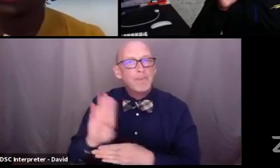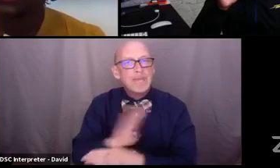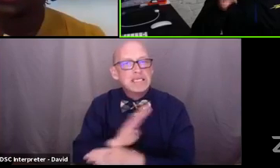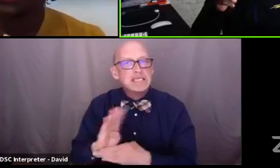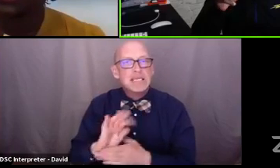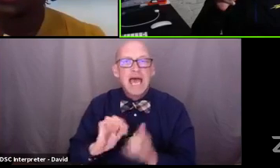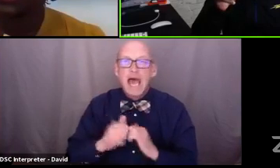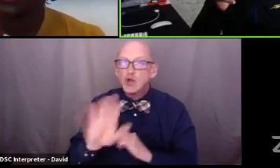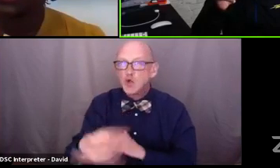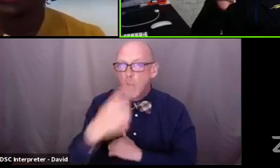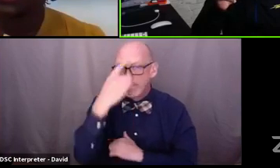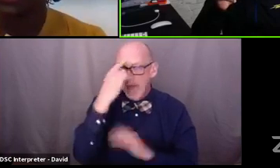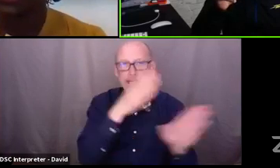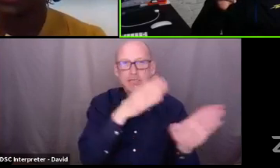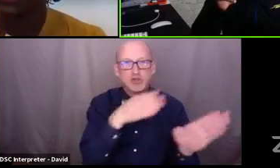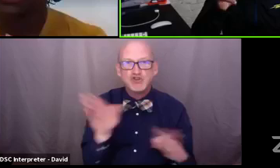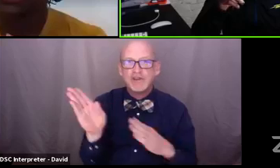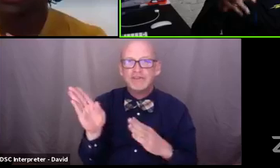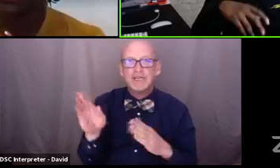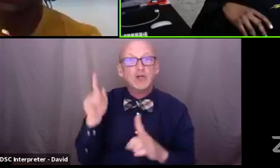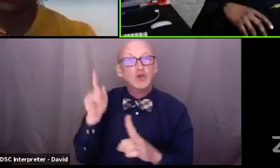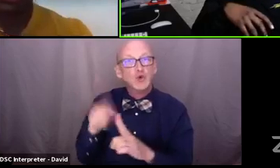mindset shift to